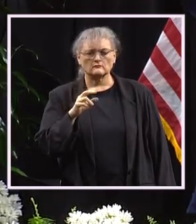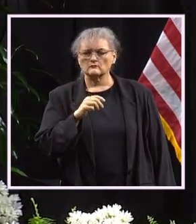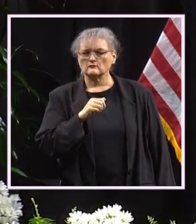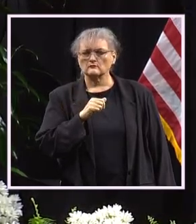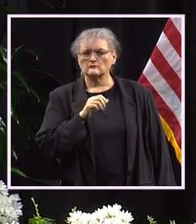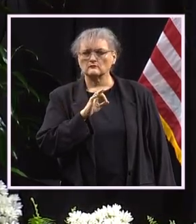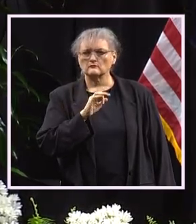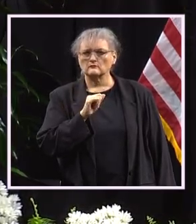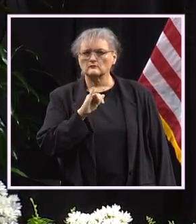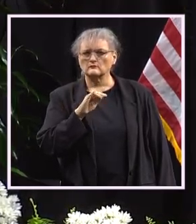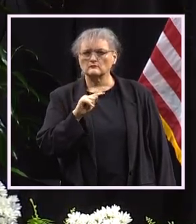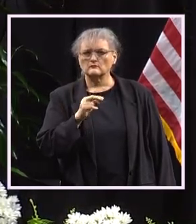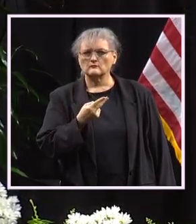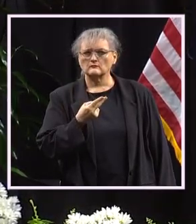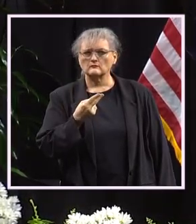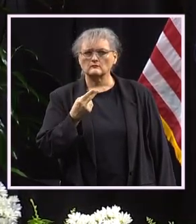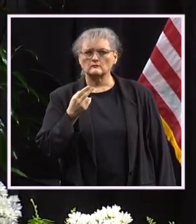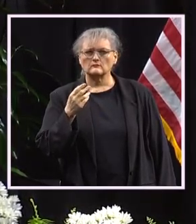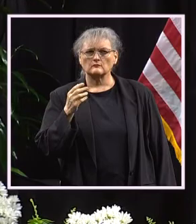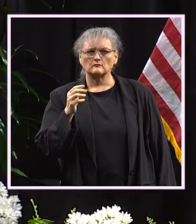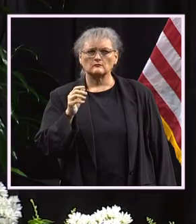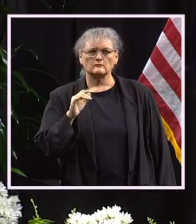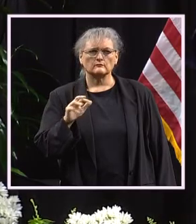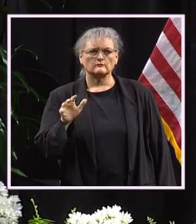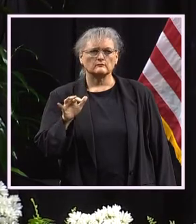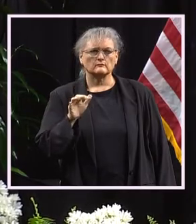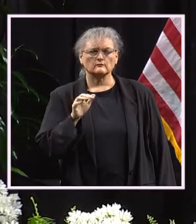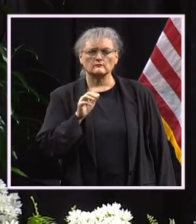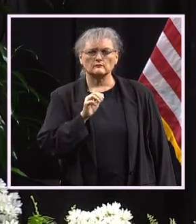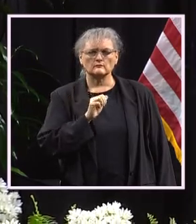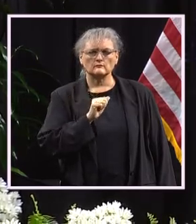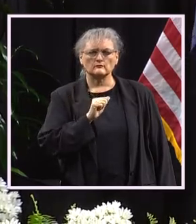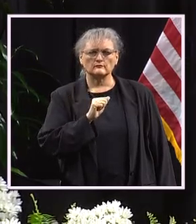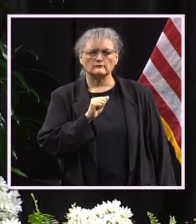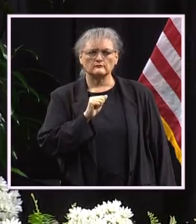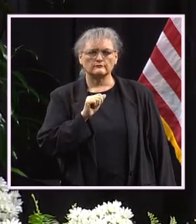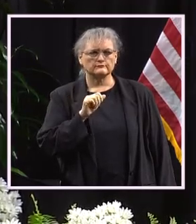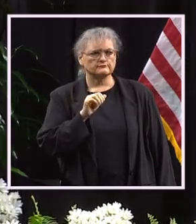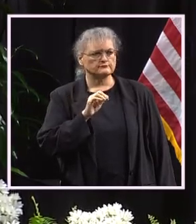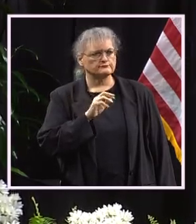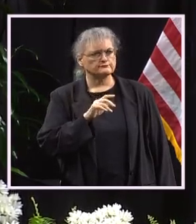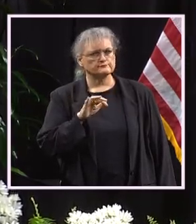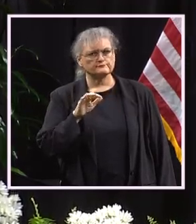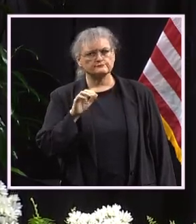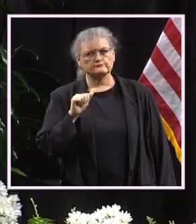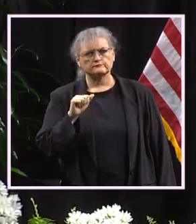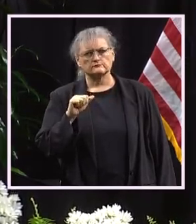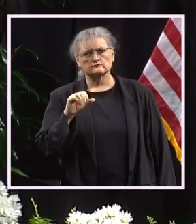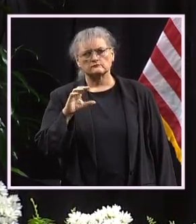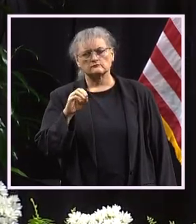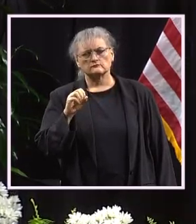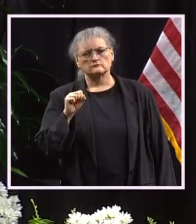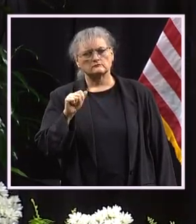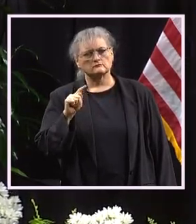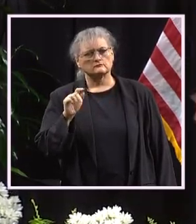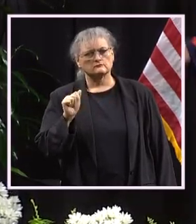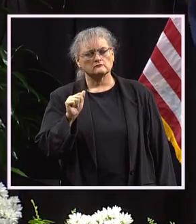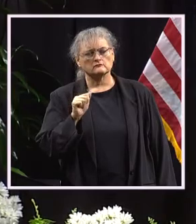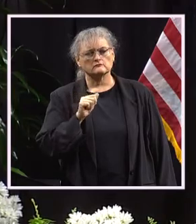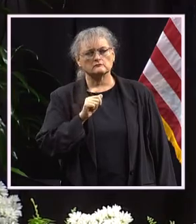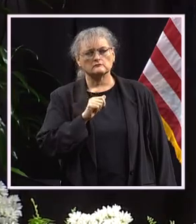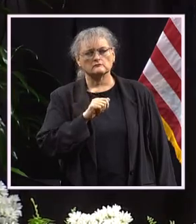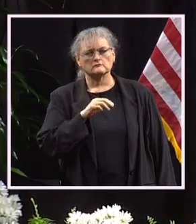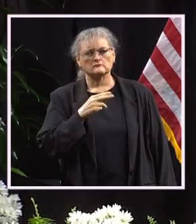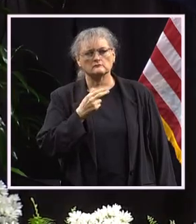Blake Alistair Bailey, cum laude. Esmeralda Costa. Haley Nicole Garcia, summa cum laude.